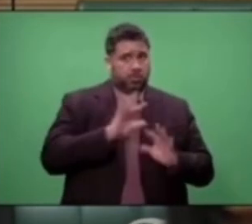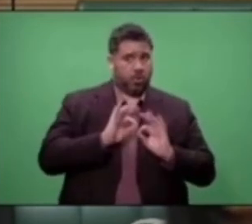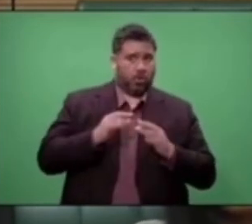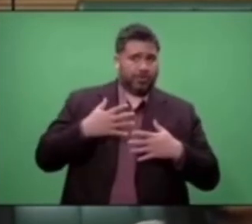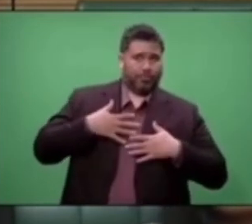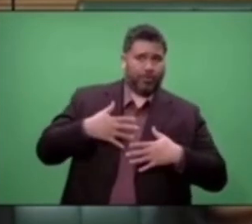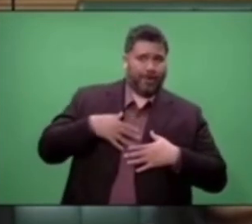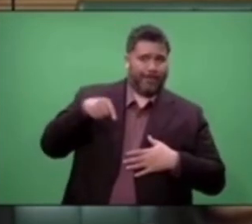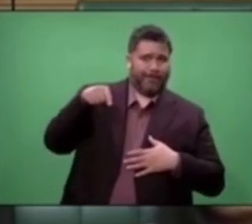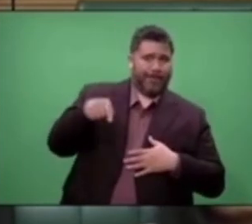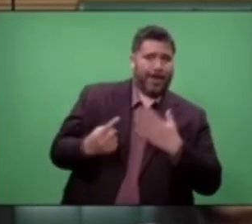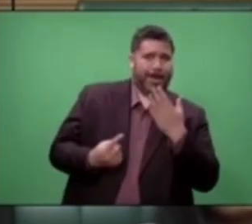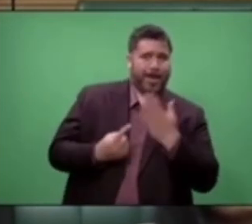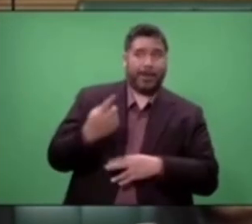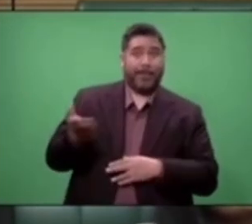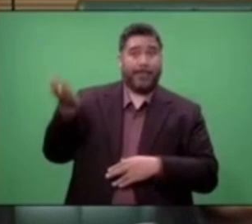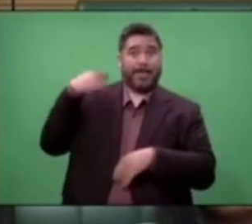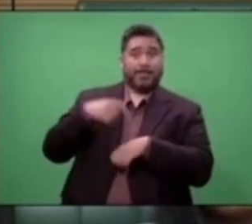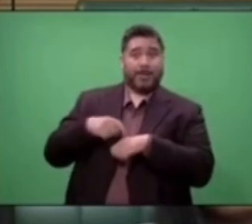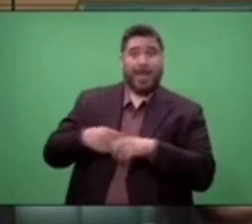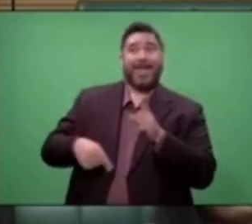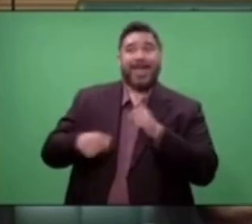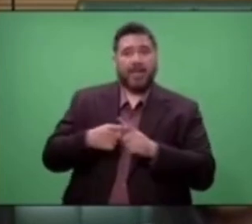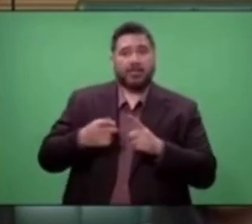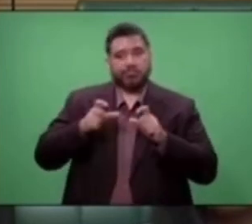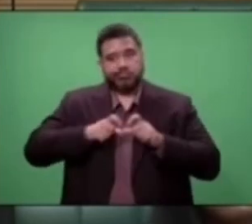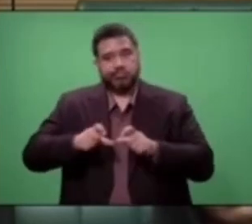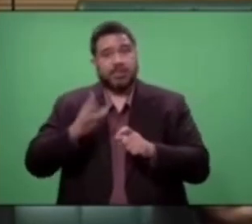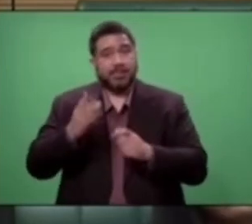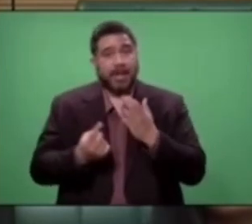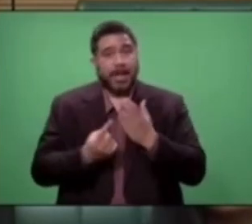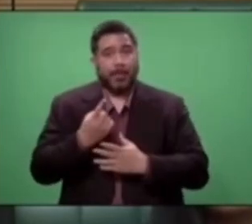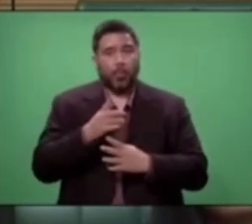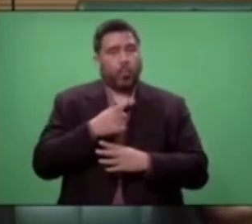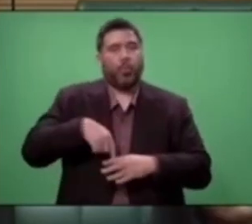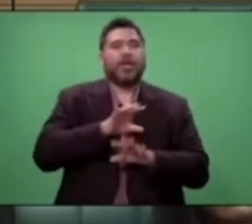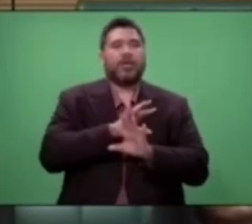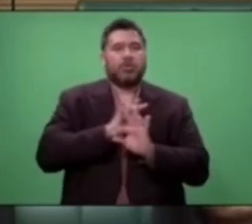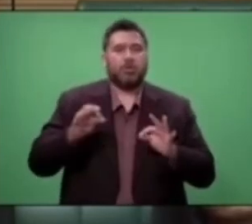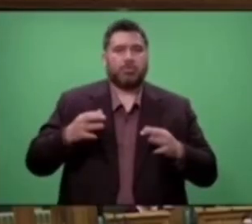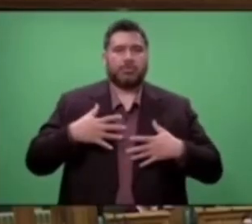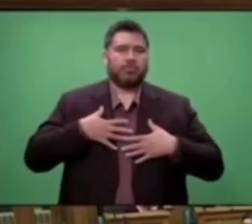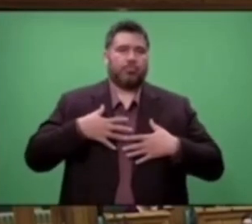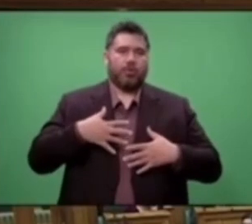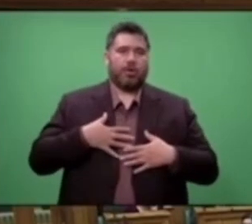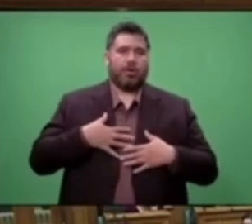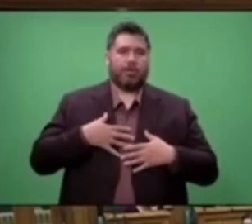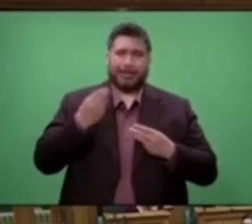things occurred then and that they occur right now as I'm standing here giving this speech.